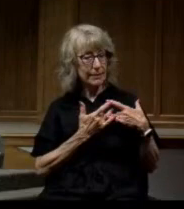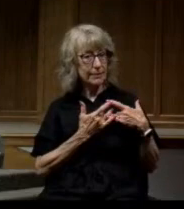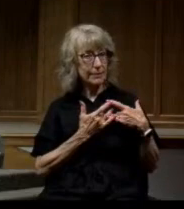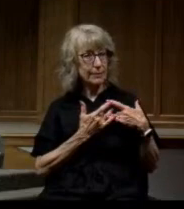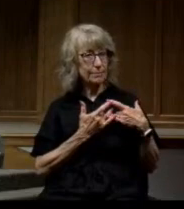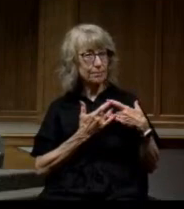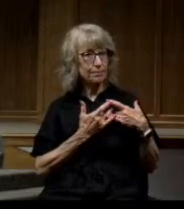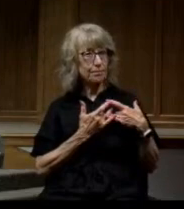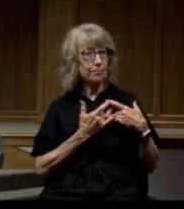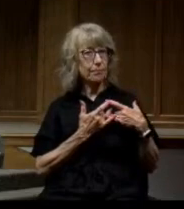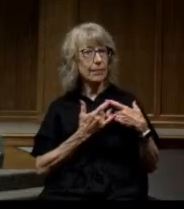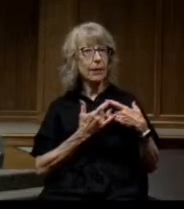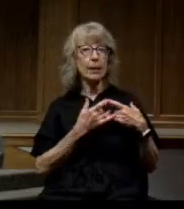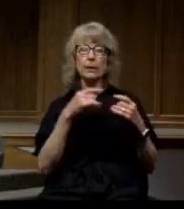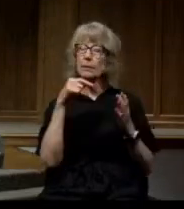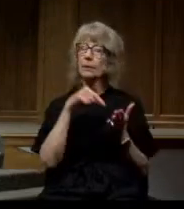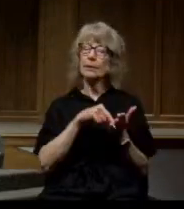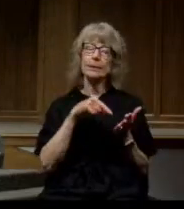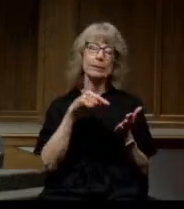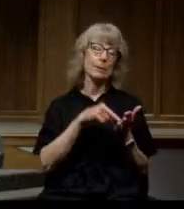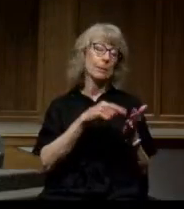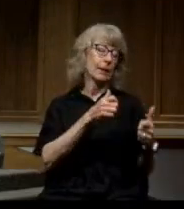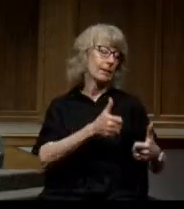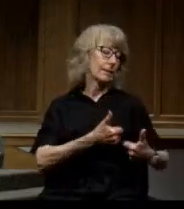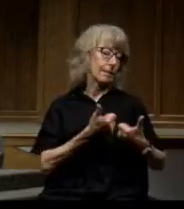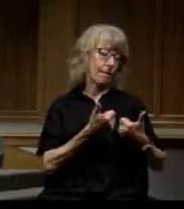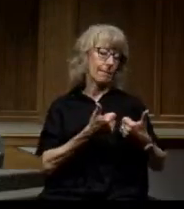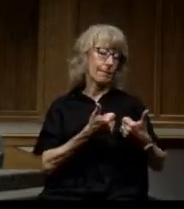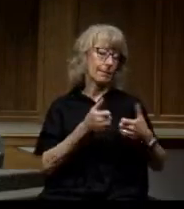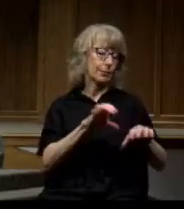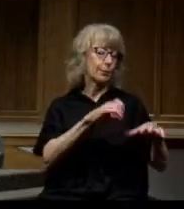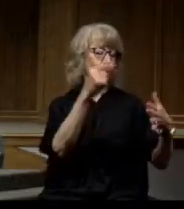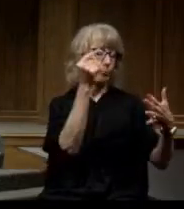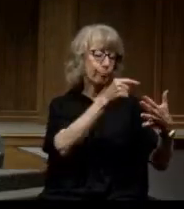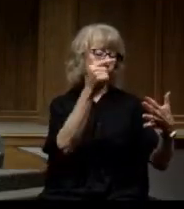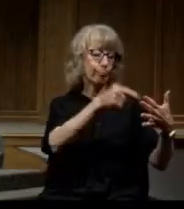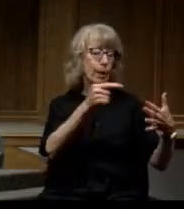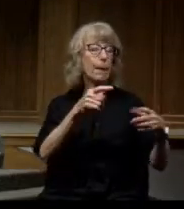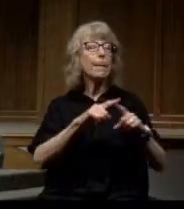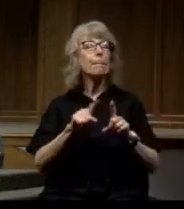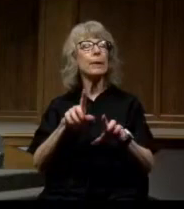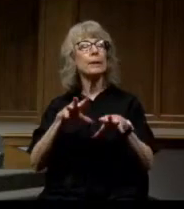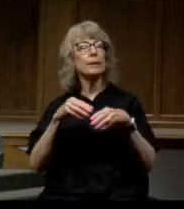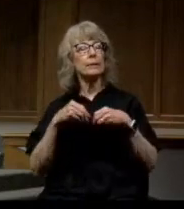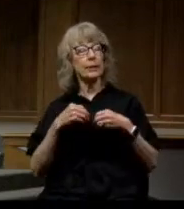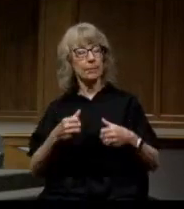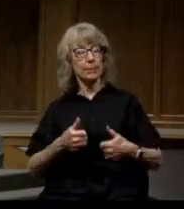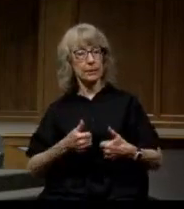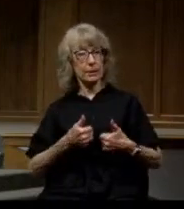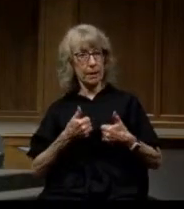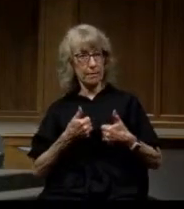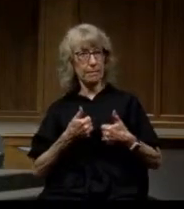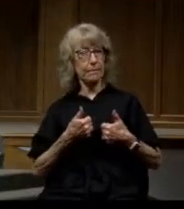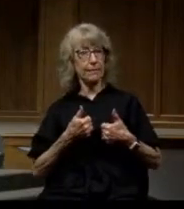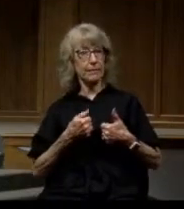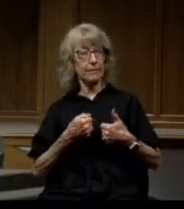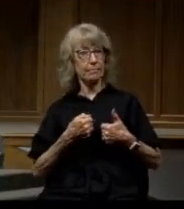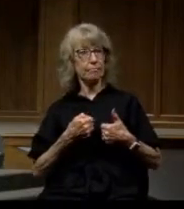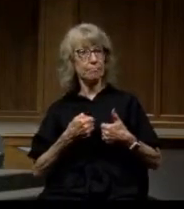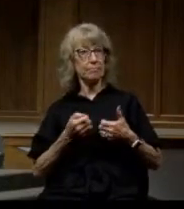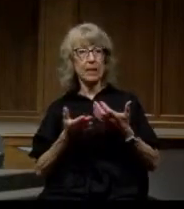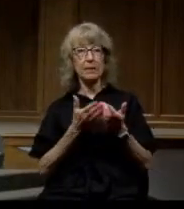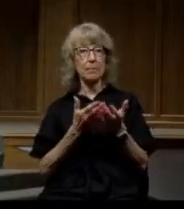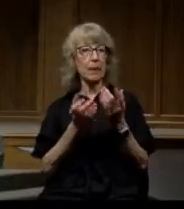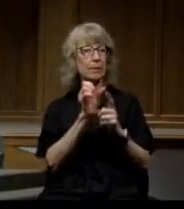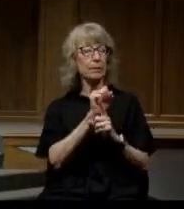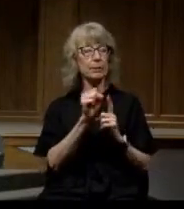demand life to be a certain way, but simply embraces life as it comes. A forgiving heart